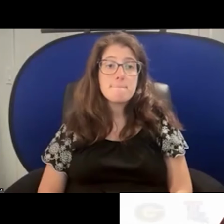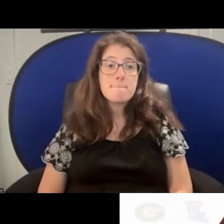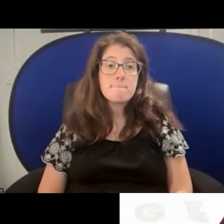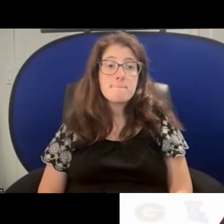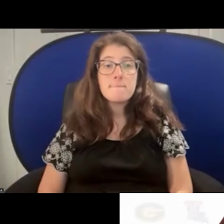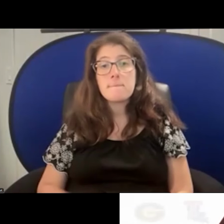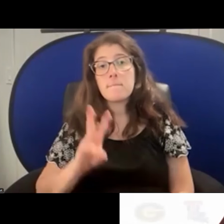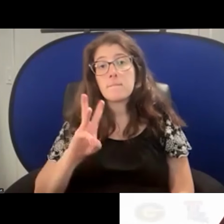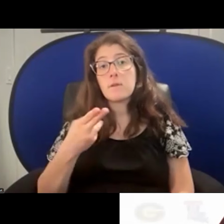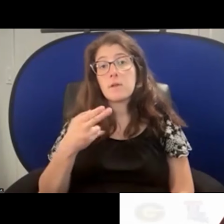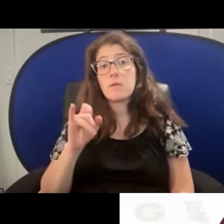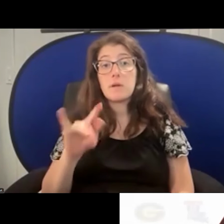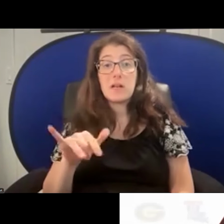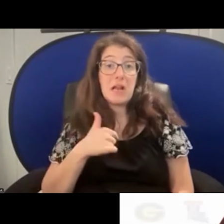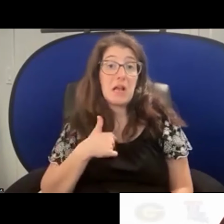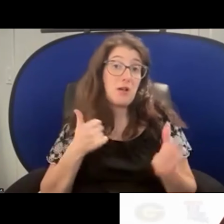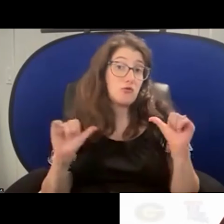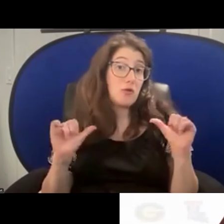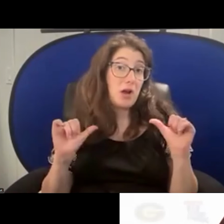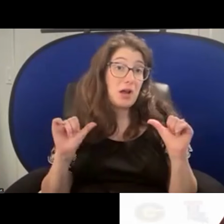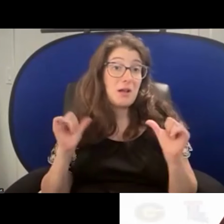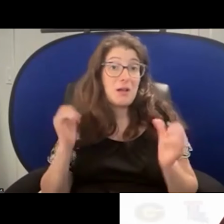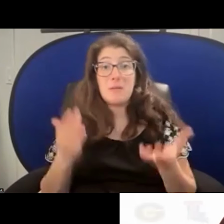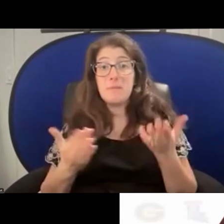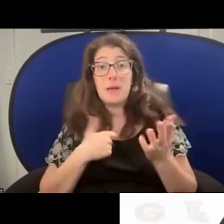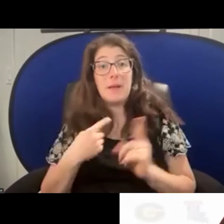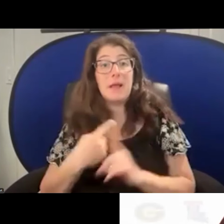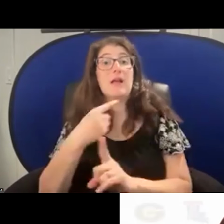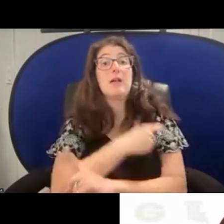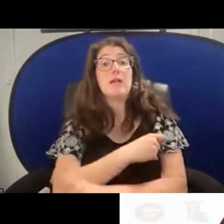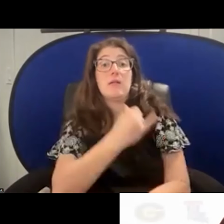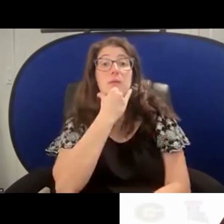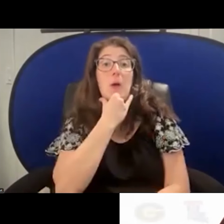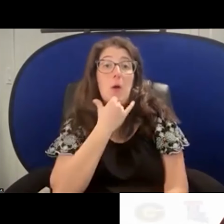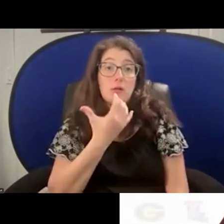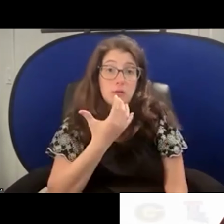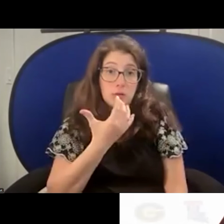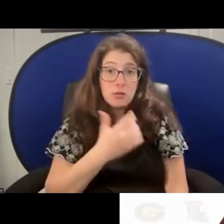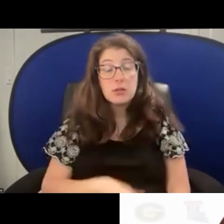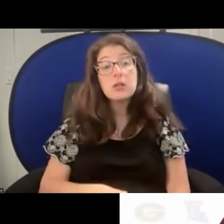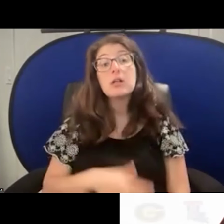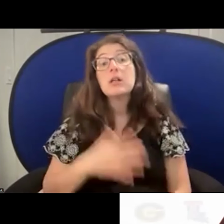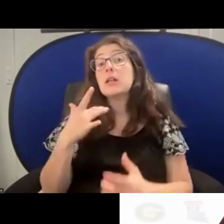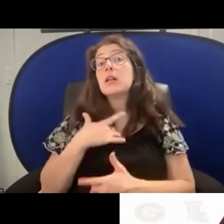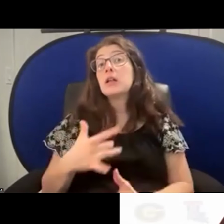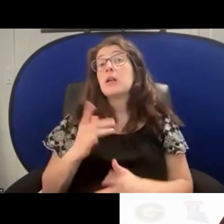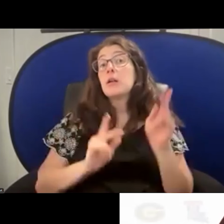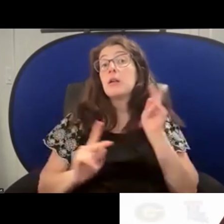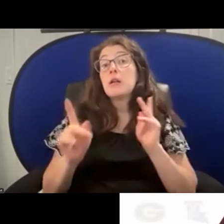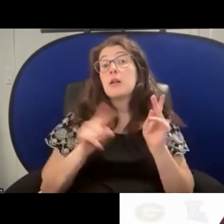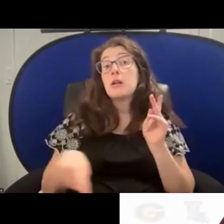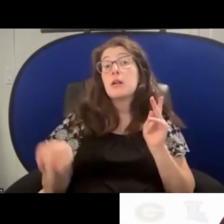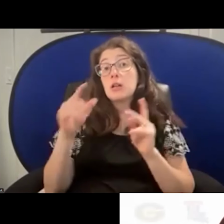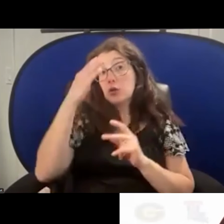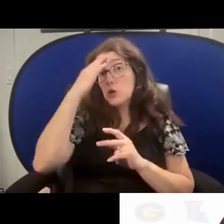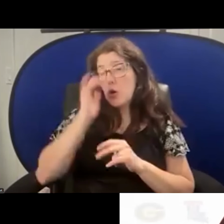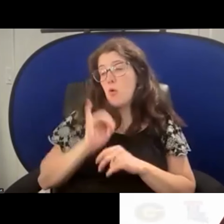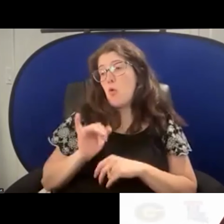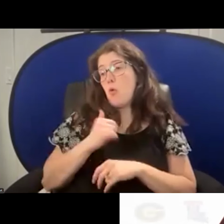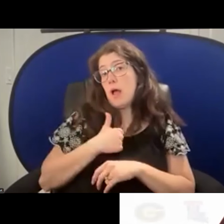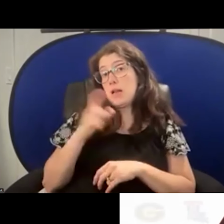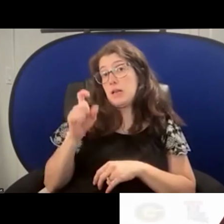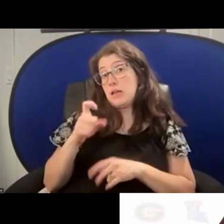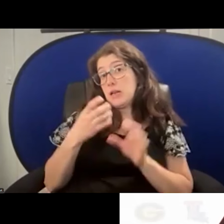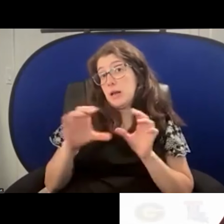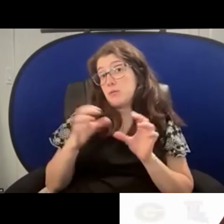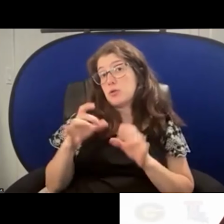I'll take a stab at this one, and I might be going the wrong way with this, but usually people who know that they need captions know